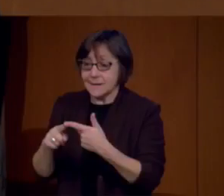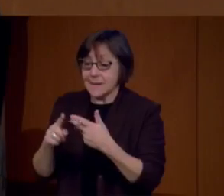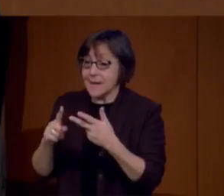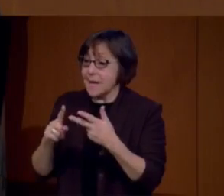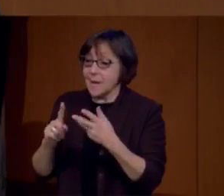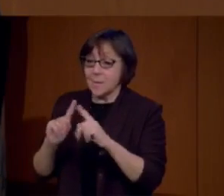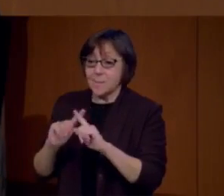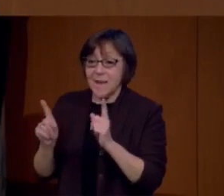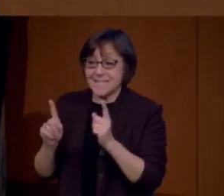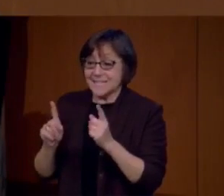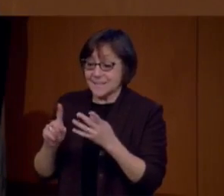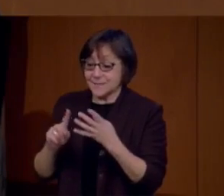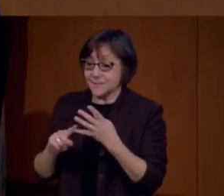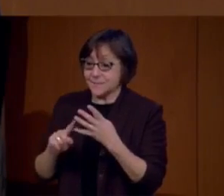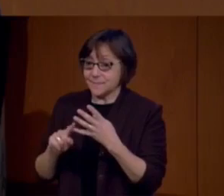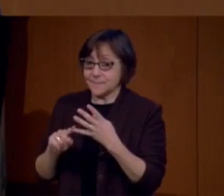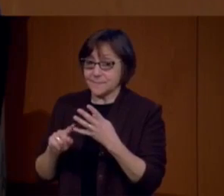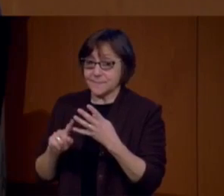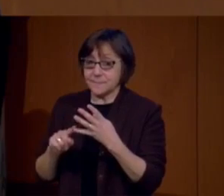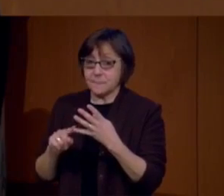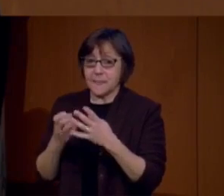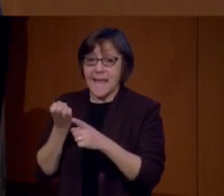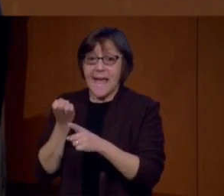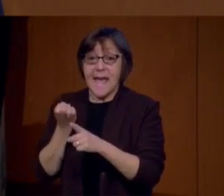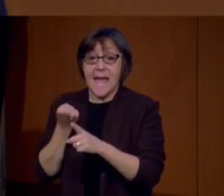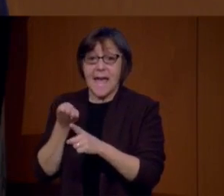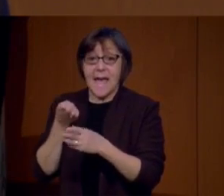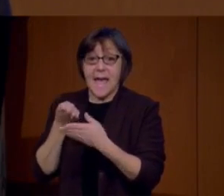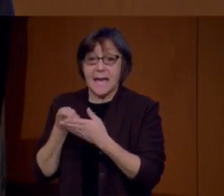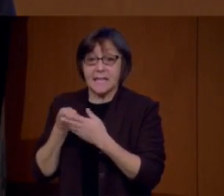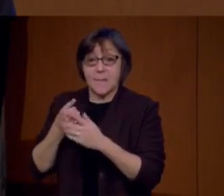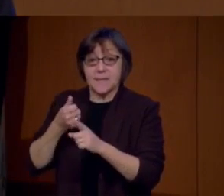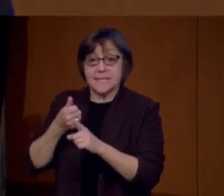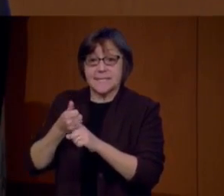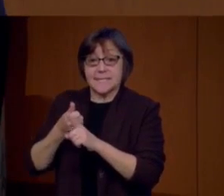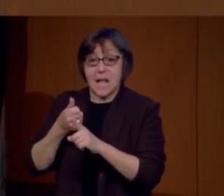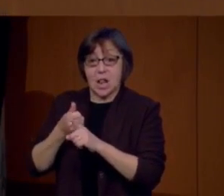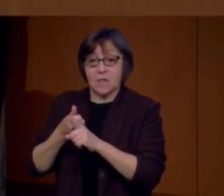But the 4th one, economic self-sufficiency,